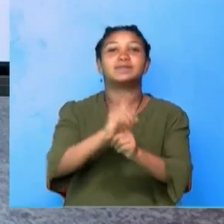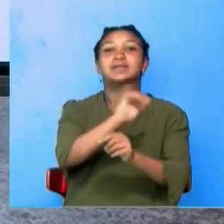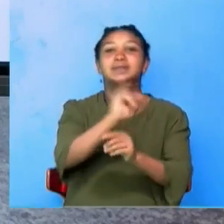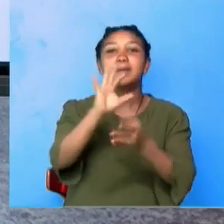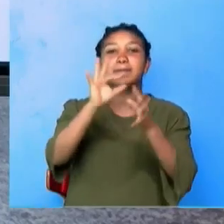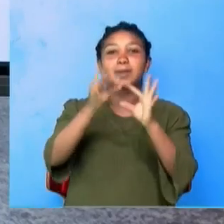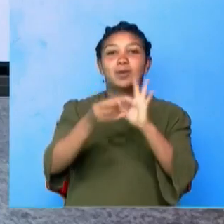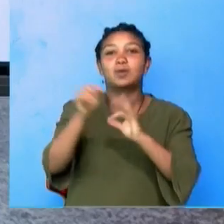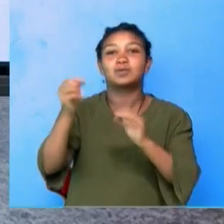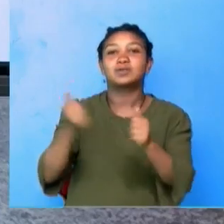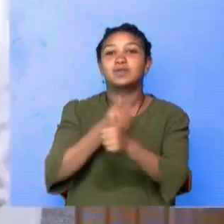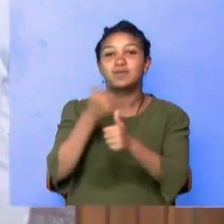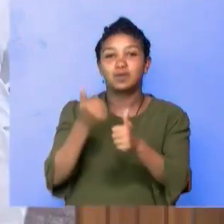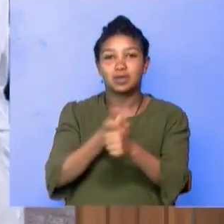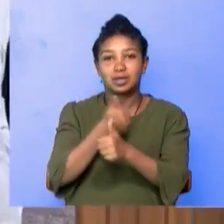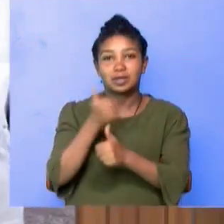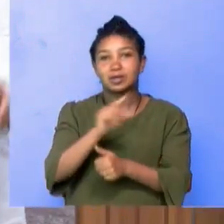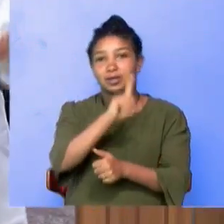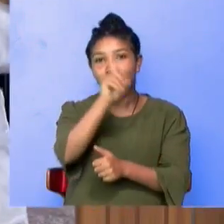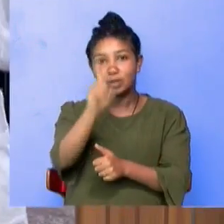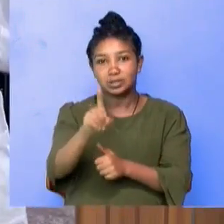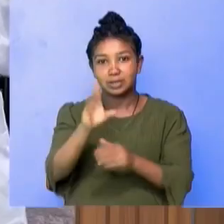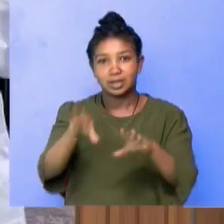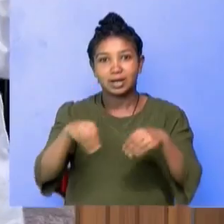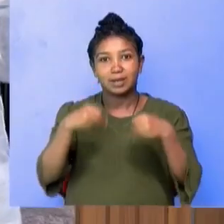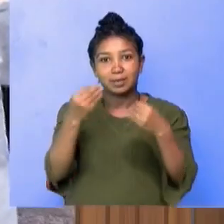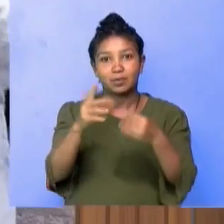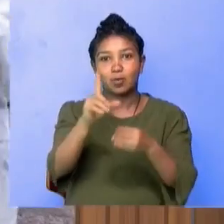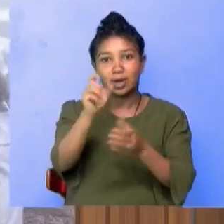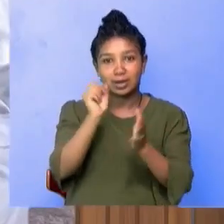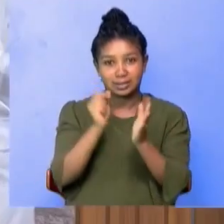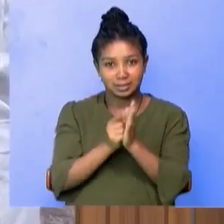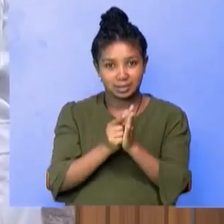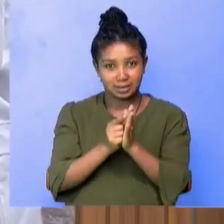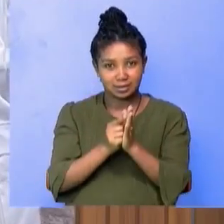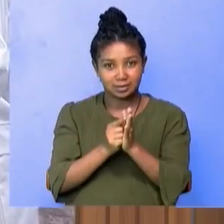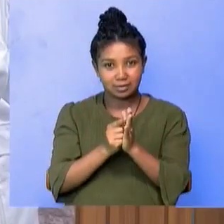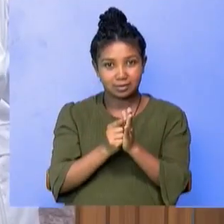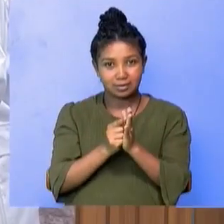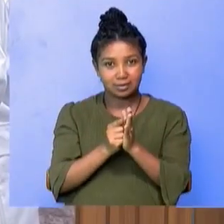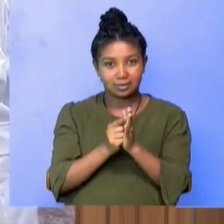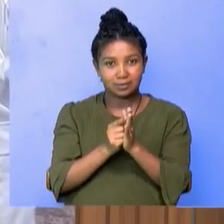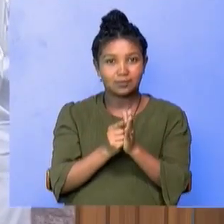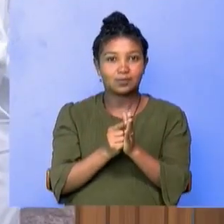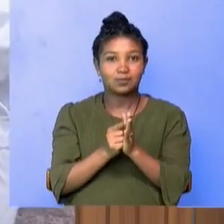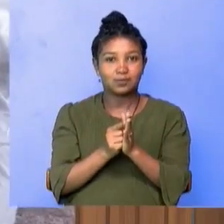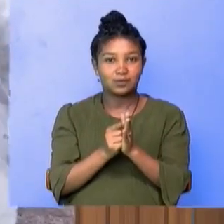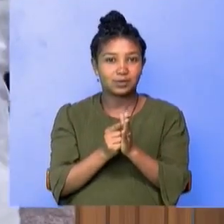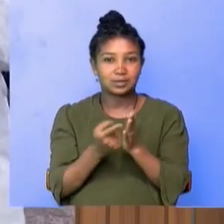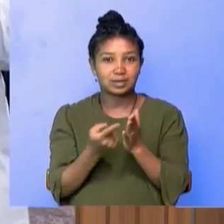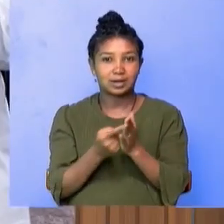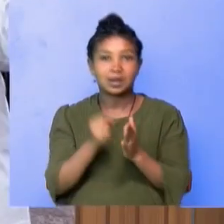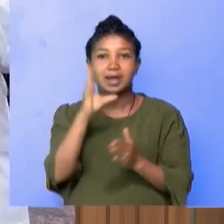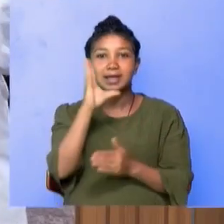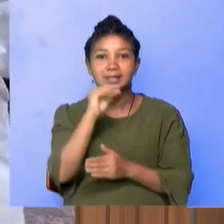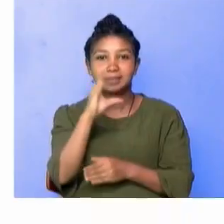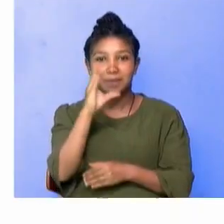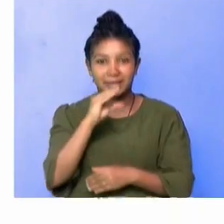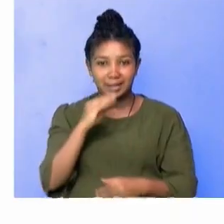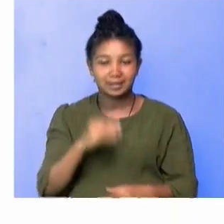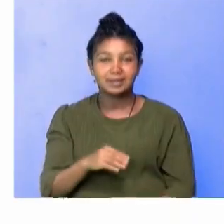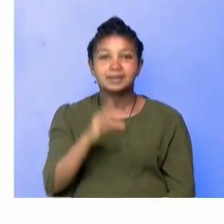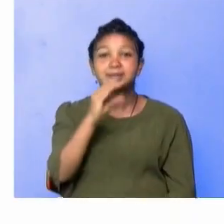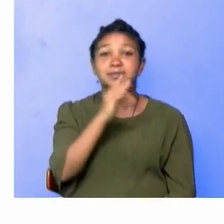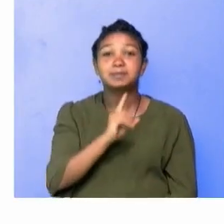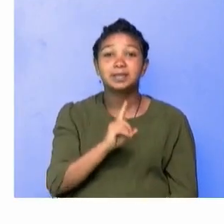meaning of the following questions. Let me give you one answer. From, let us say, speak.